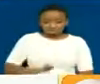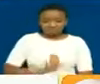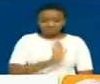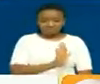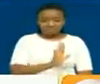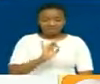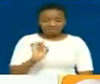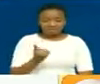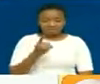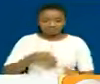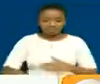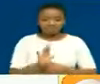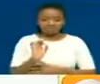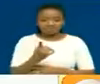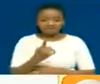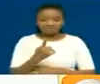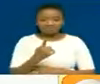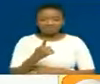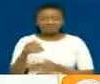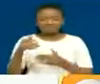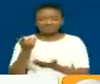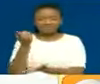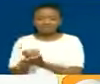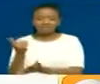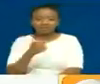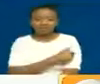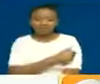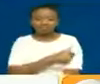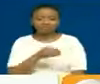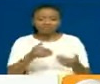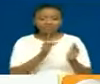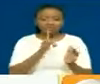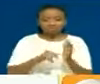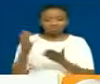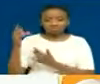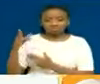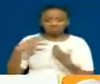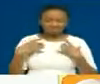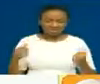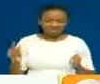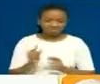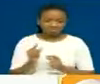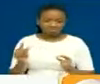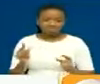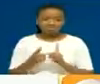hospital of her eldest daughter, Elizabeth. The family says in a statement that they hope she will recuperate